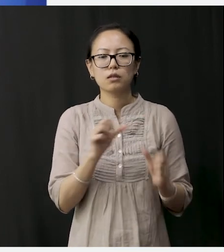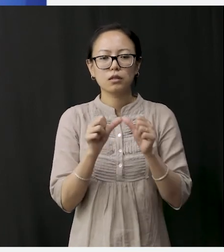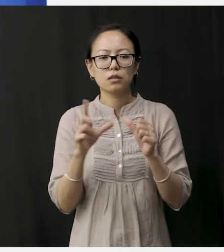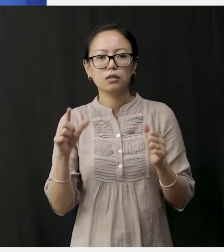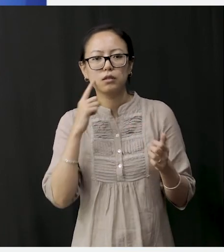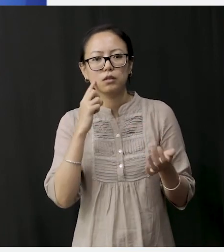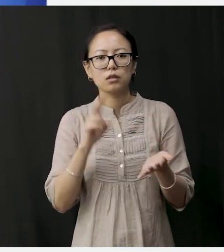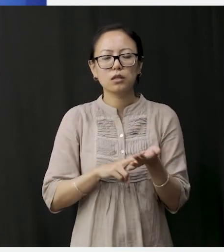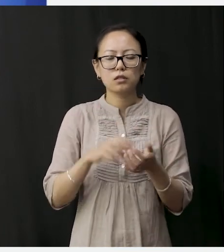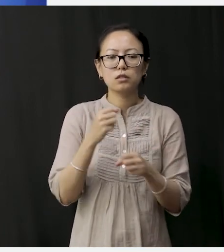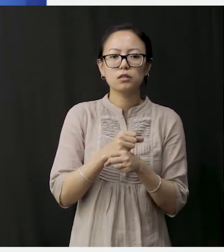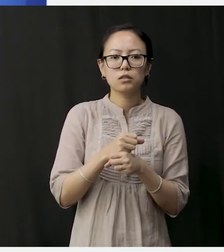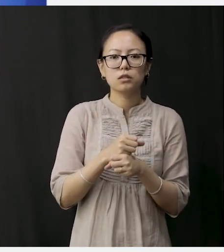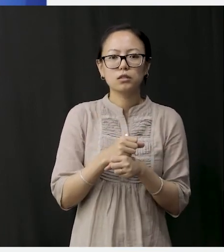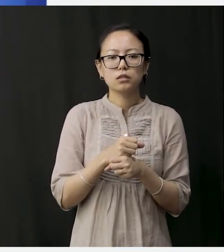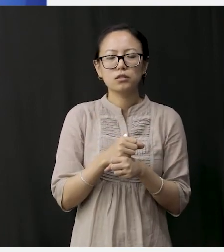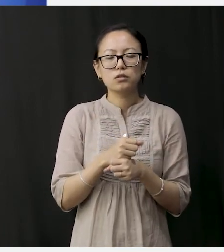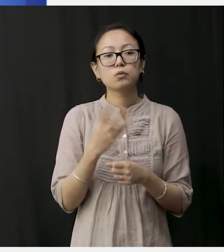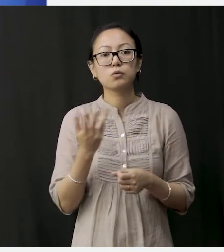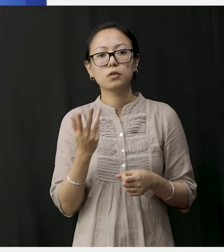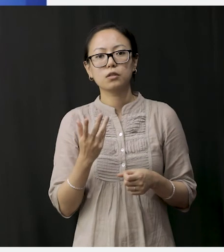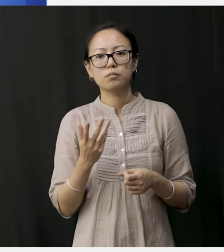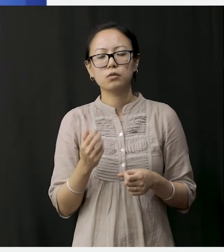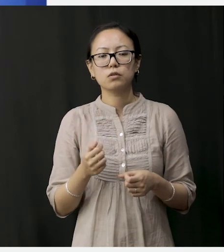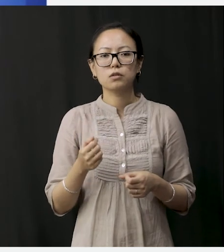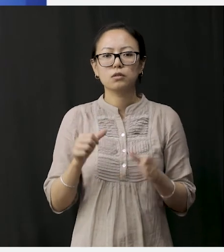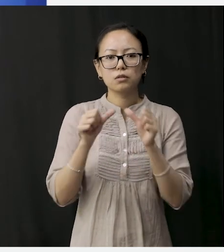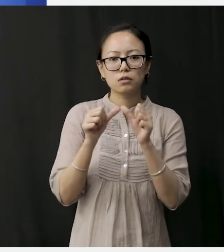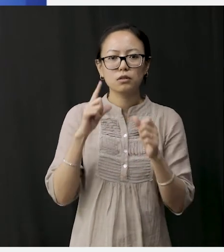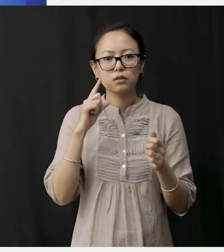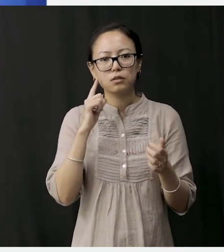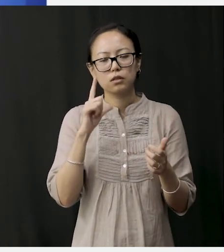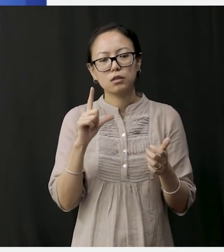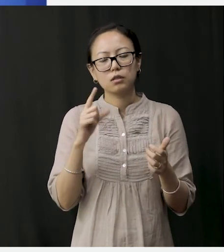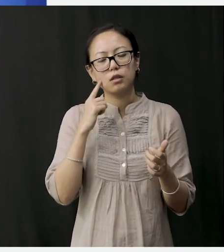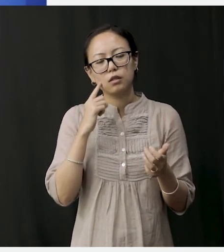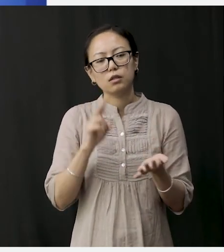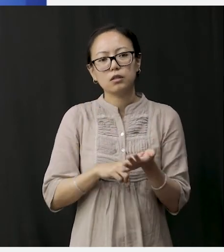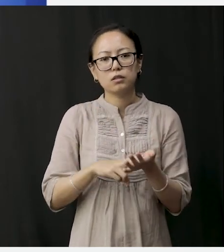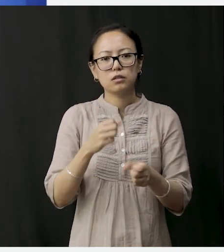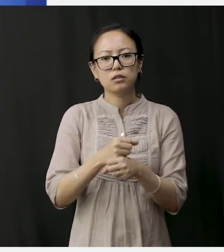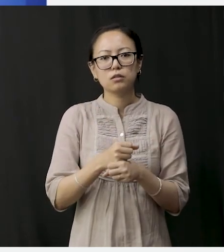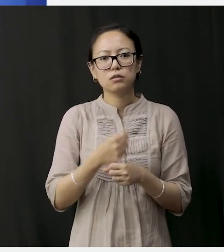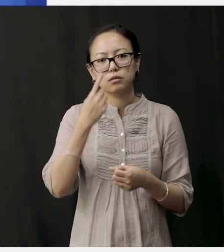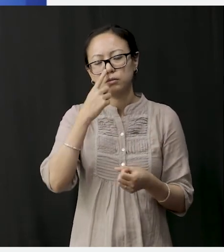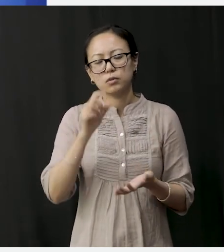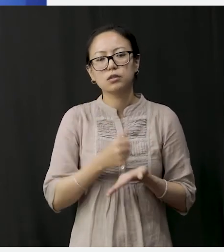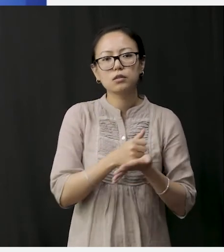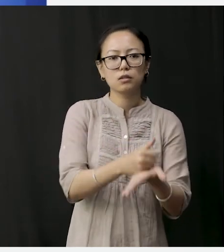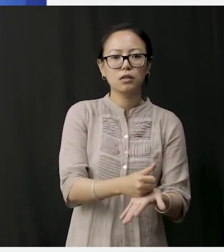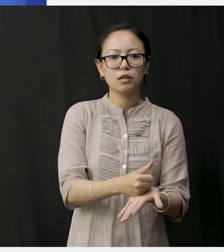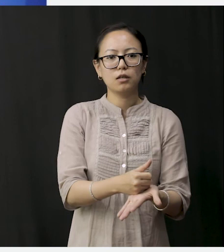reached home, he helped his mother, right? Which is so important. You should not only think about your studies, not